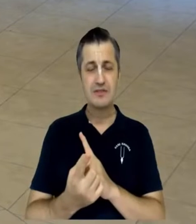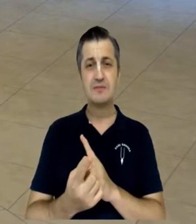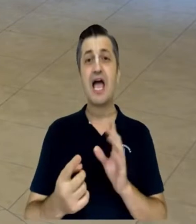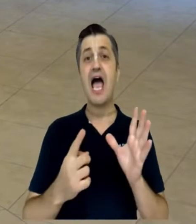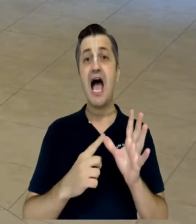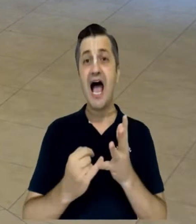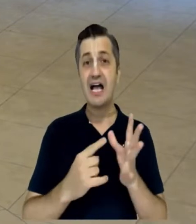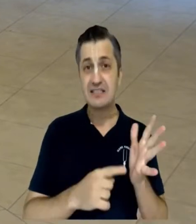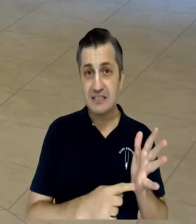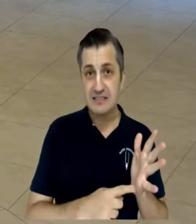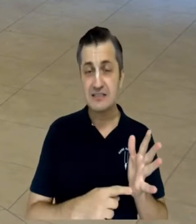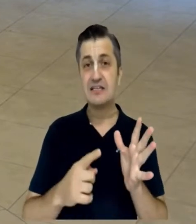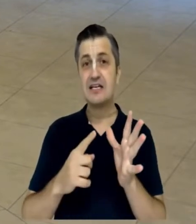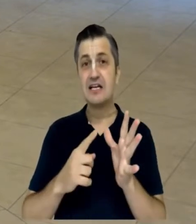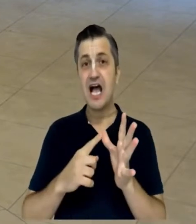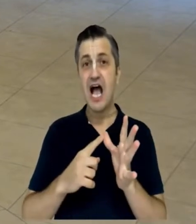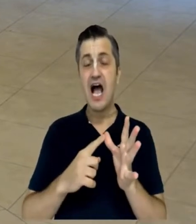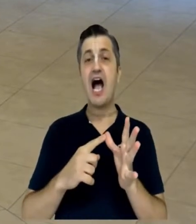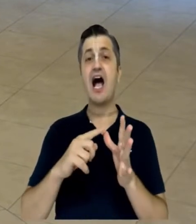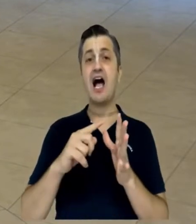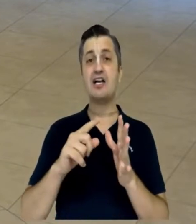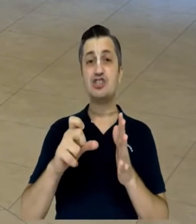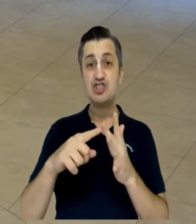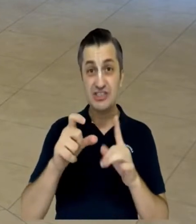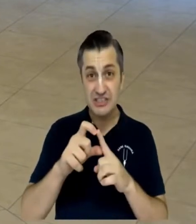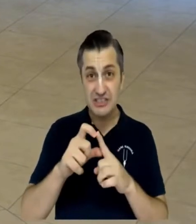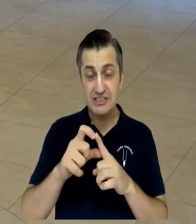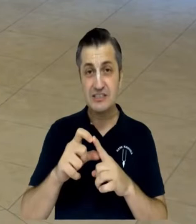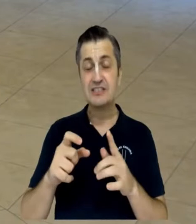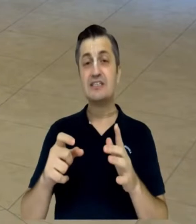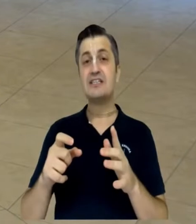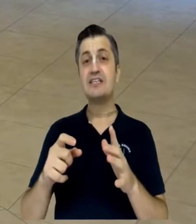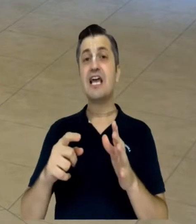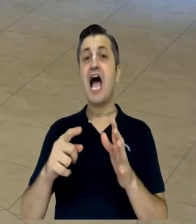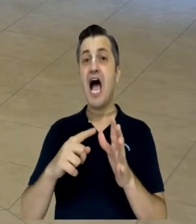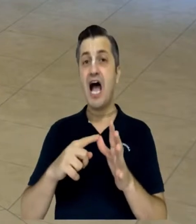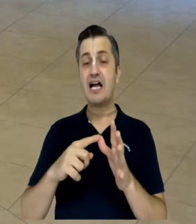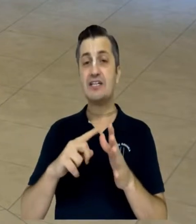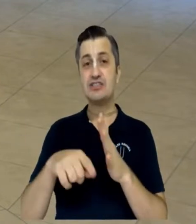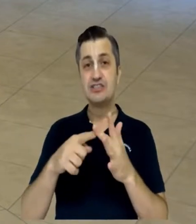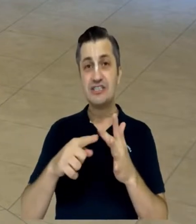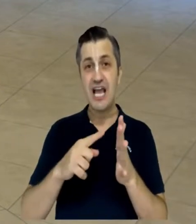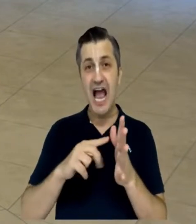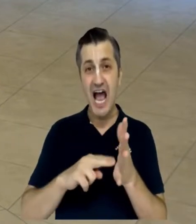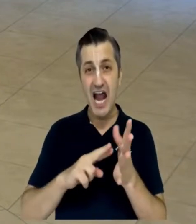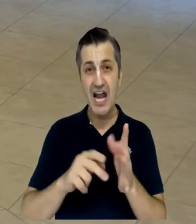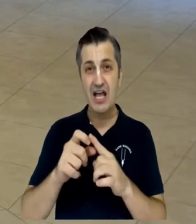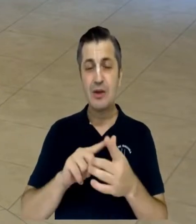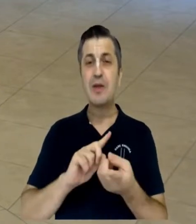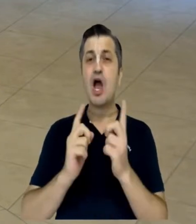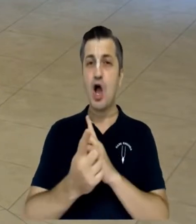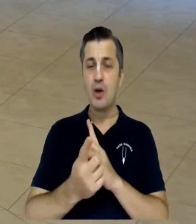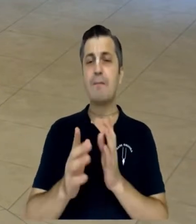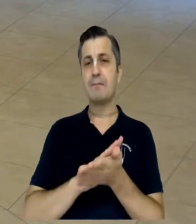Nirananda. So I want to go a bit deeper into that. So Asat means actually the opposite of eternal. So in the